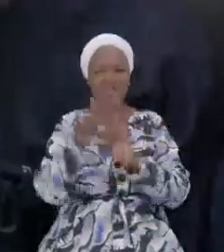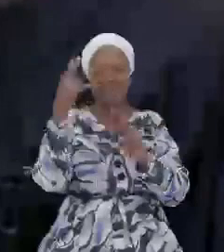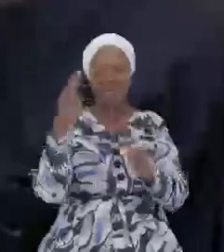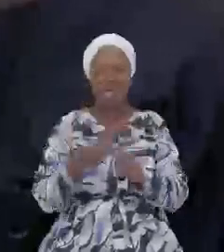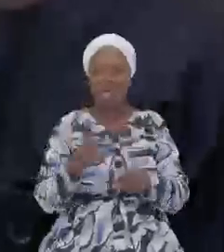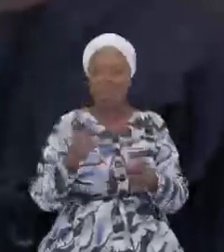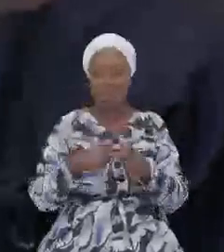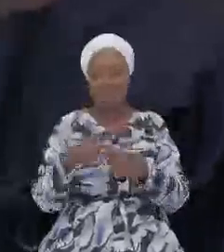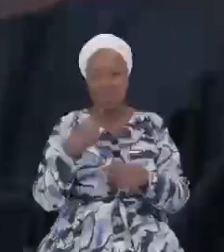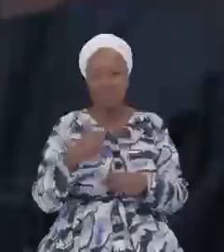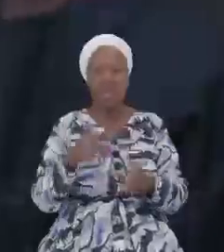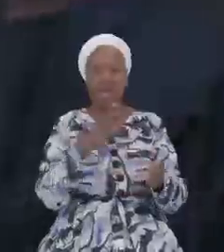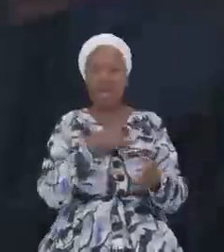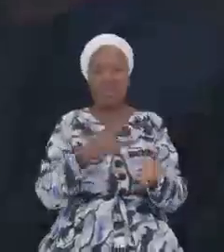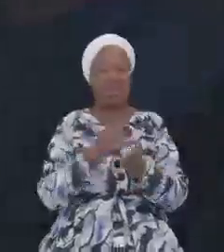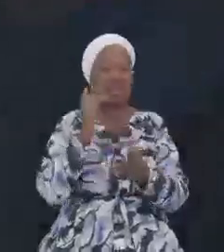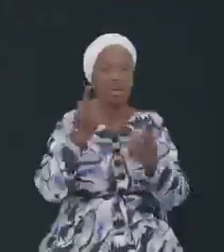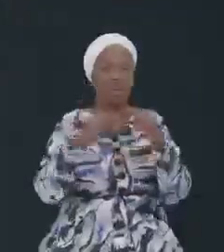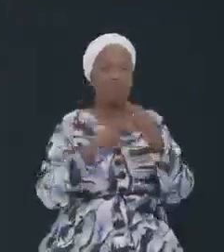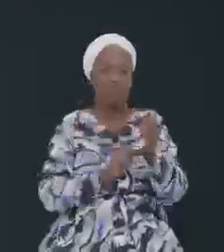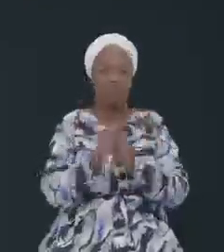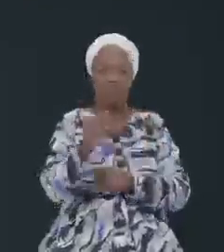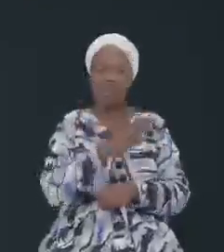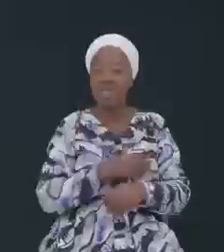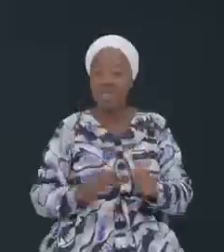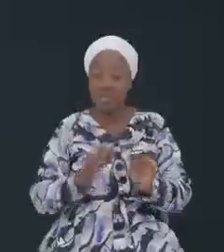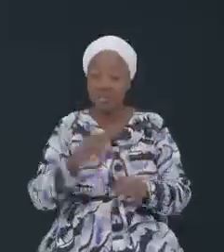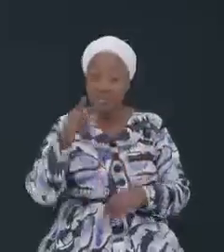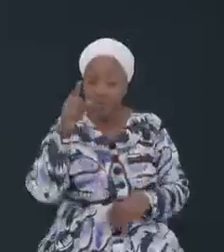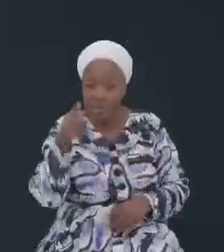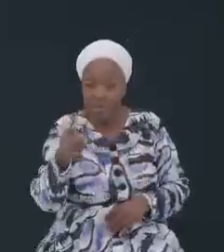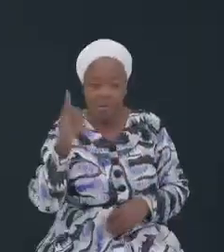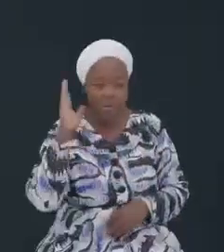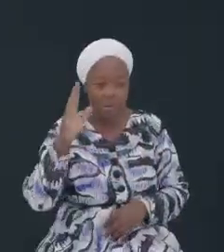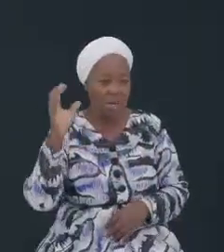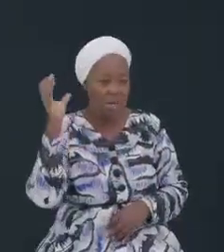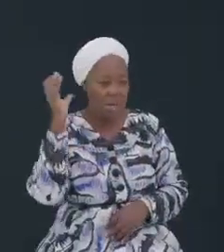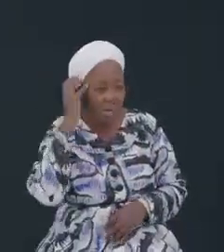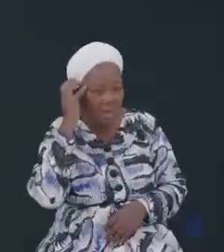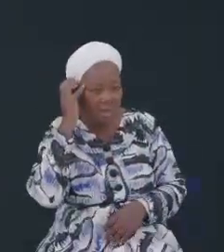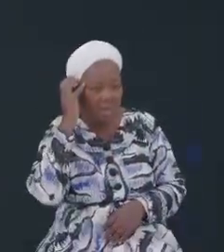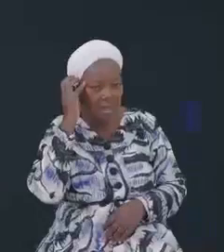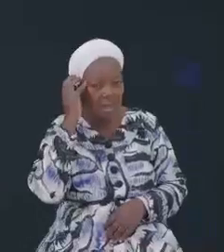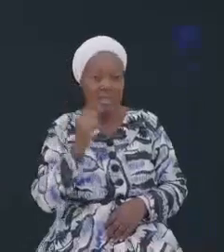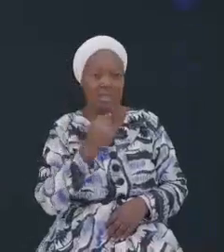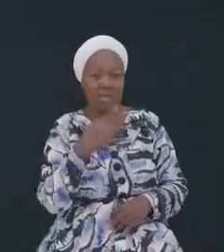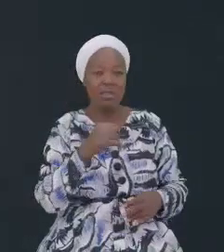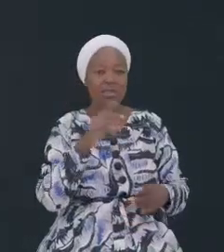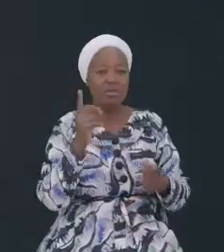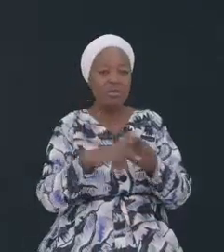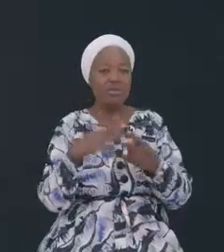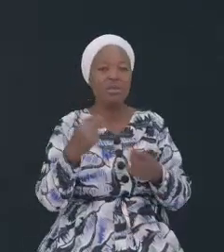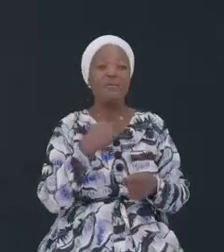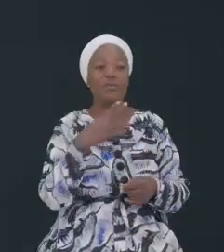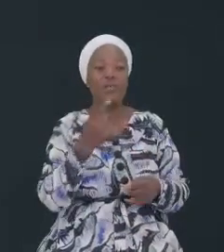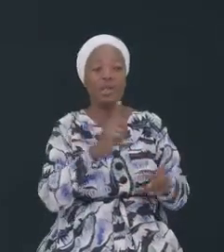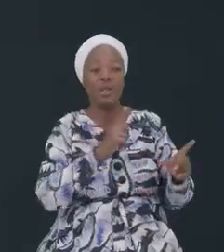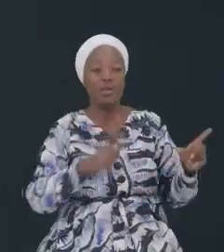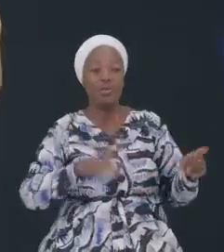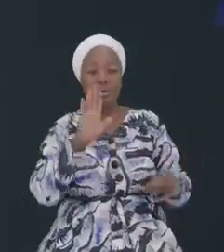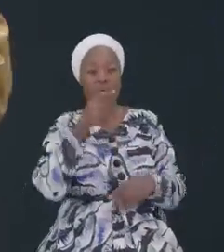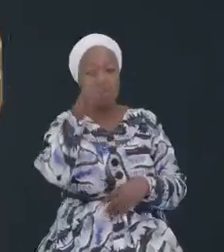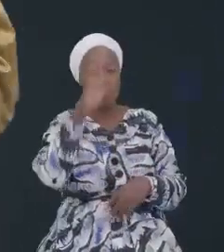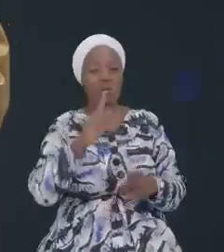and it shall come to pass, if thou shalt hearken diligently unto the voice of the Lord thy God,